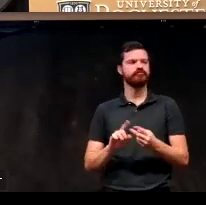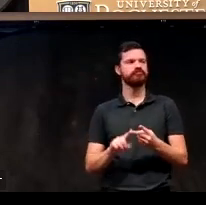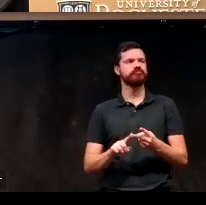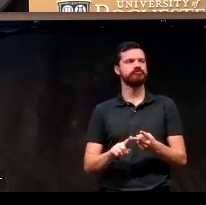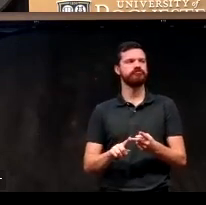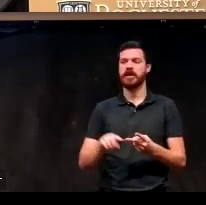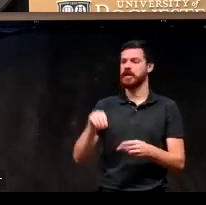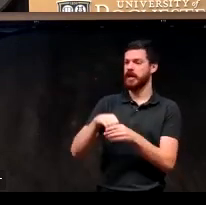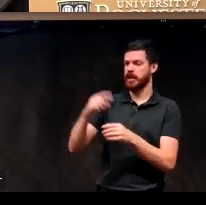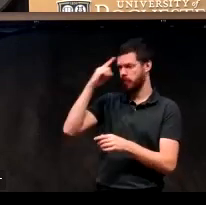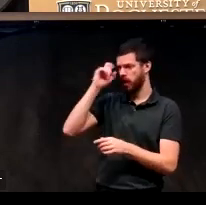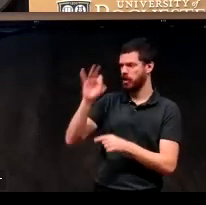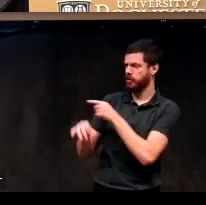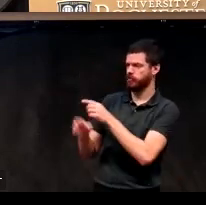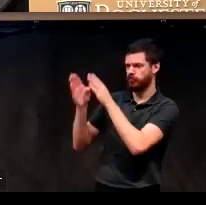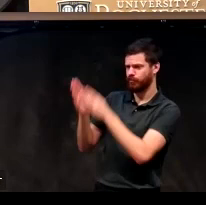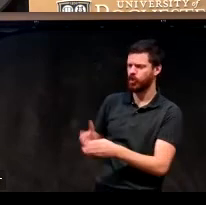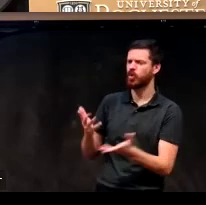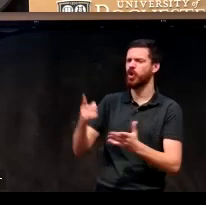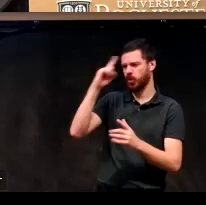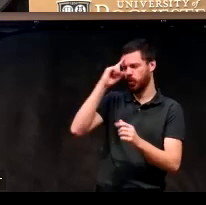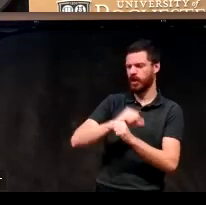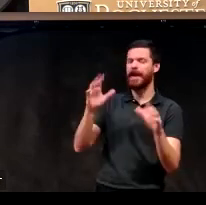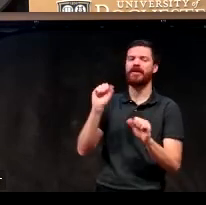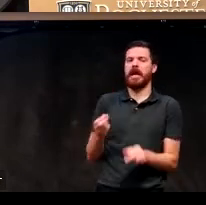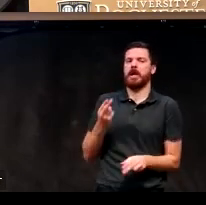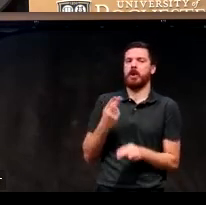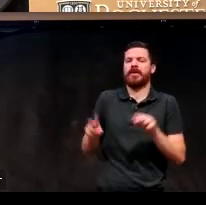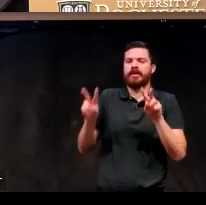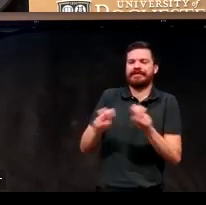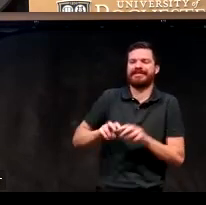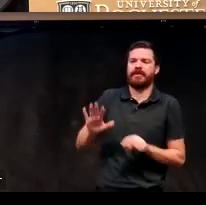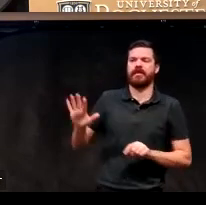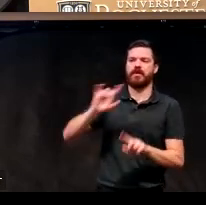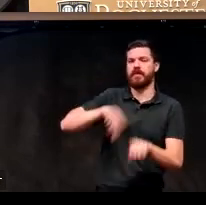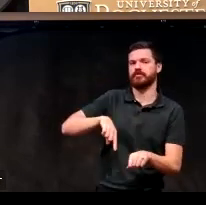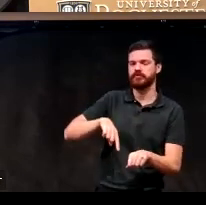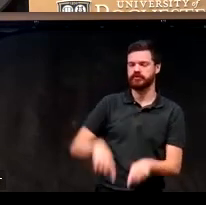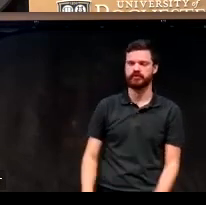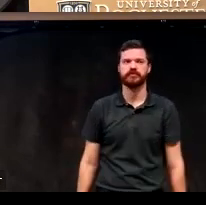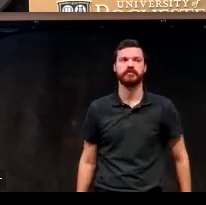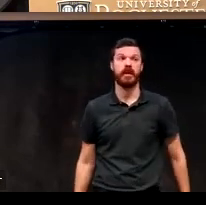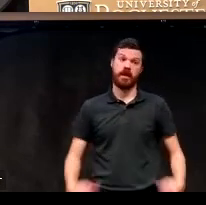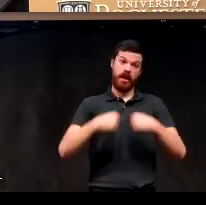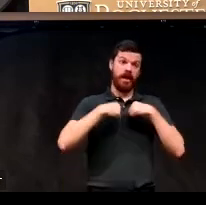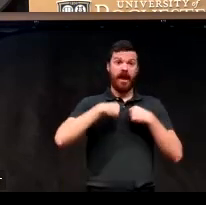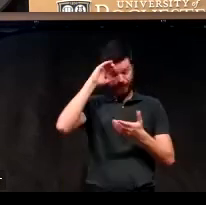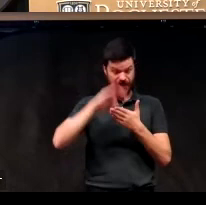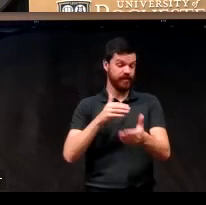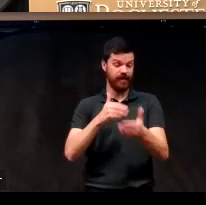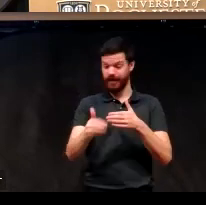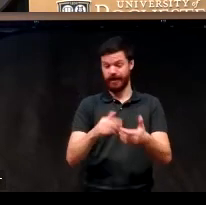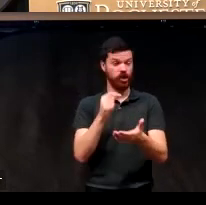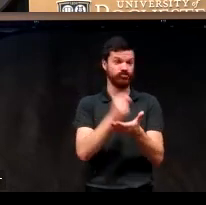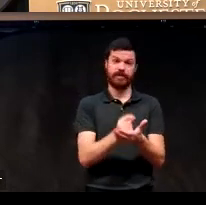imagine is in the mind of this person? And just kind of do a quick assessment of their response. And I believe whatever the